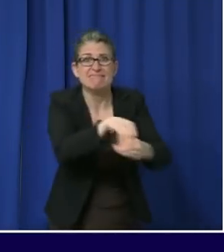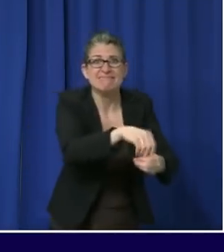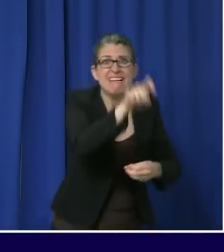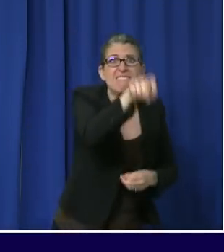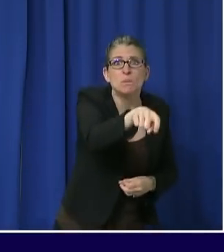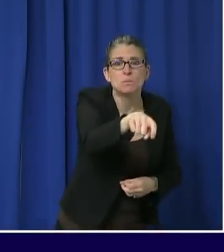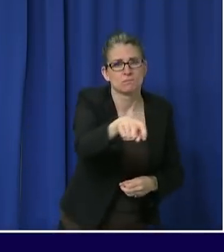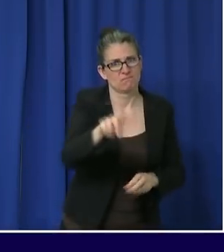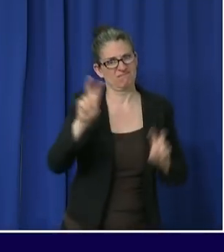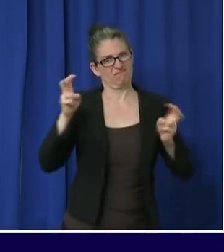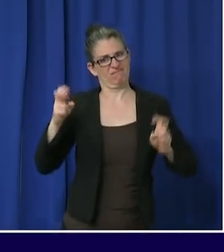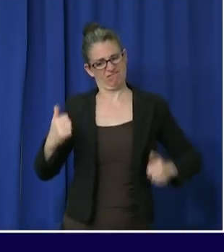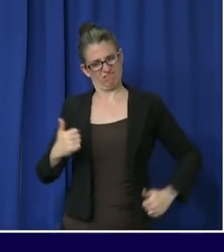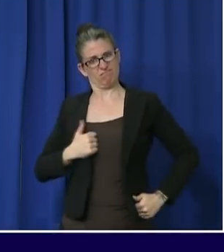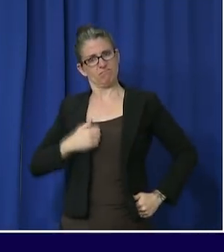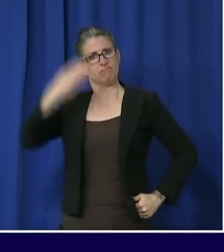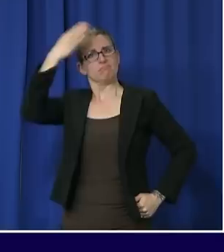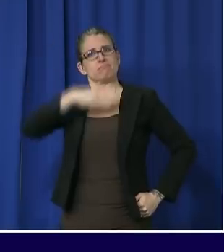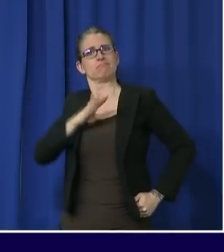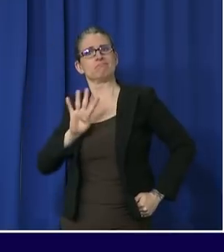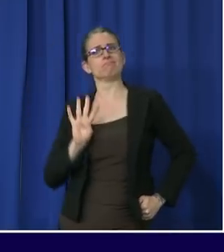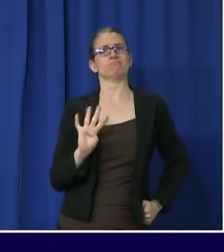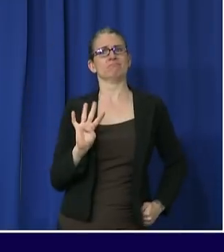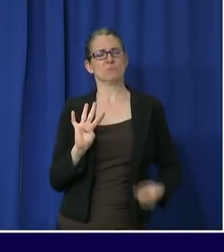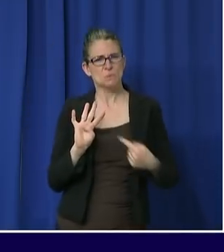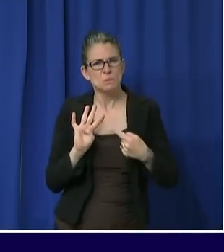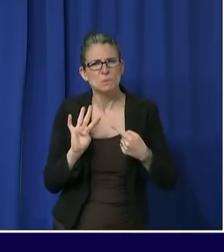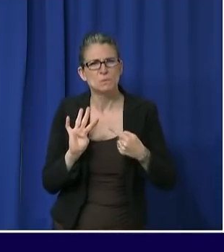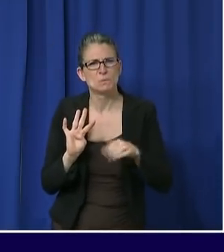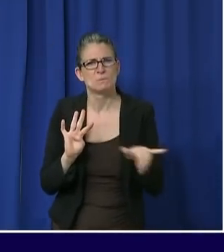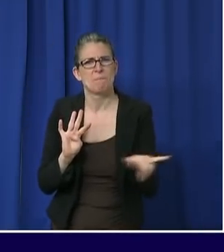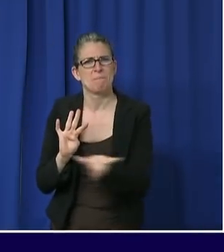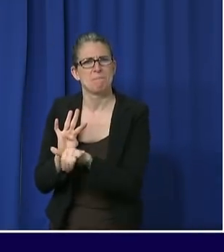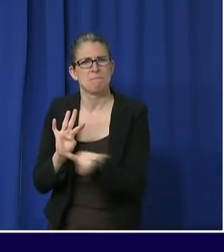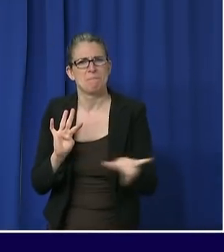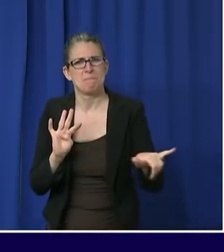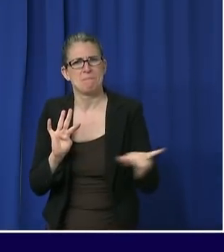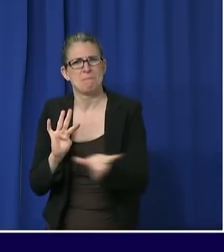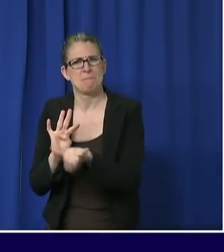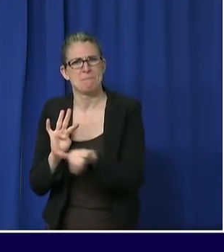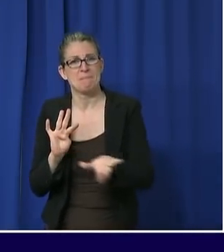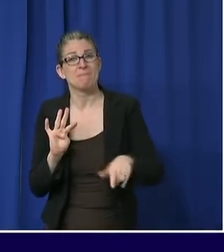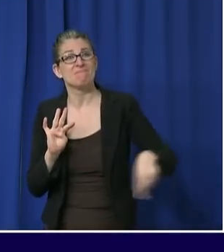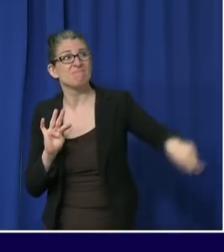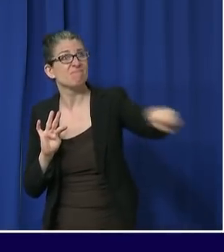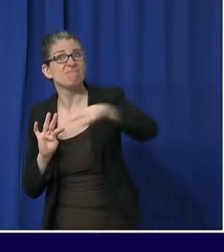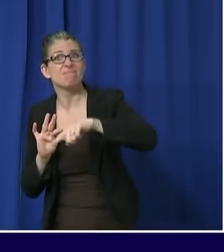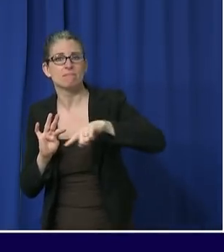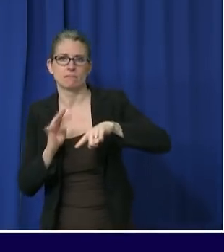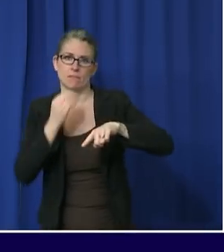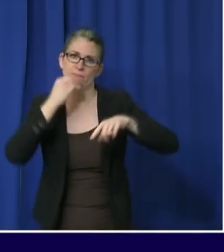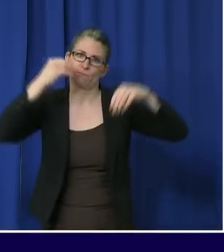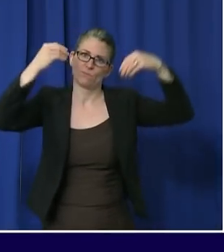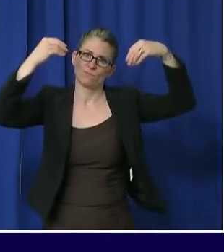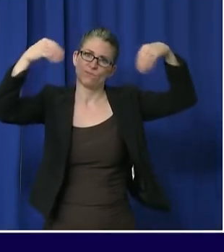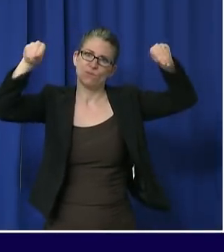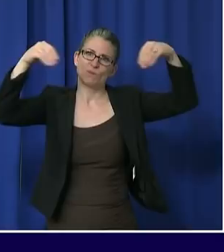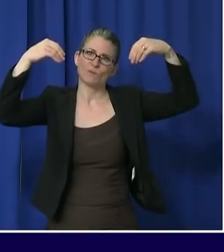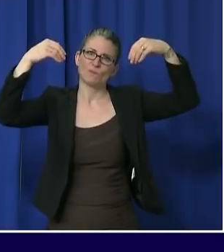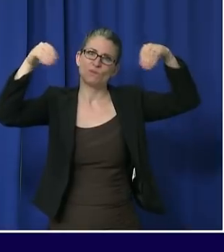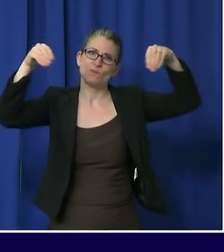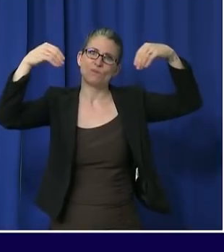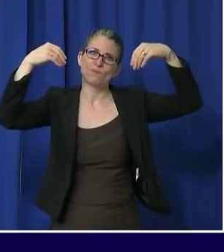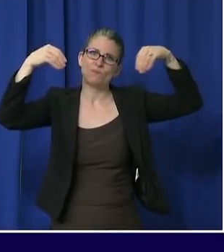Like the community members who stock the shelves of our grocery stores. Like the letter carriers